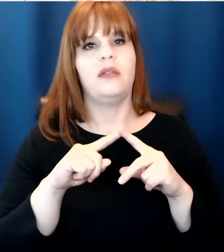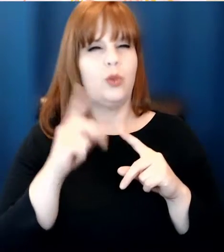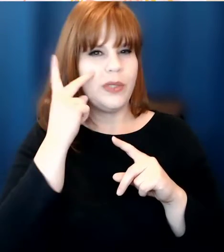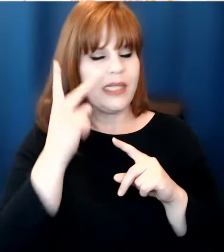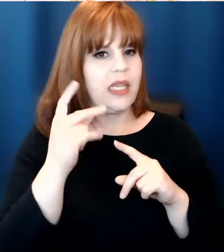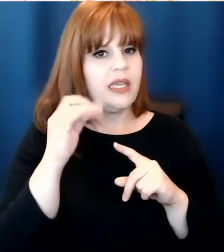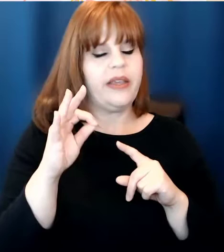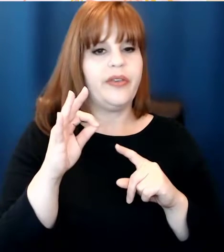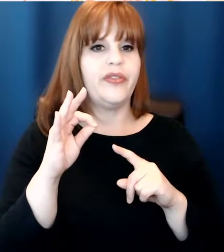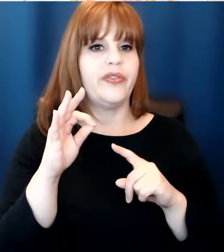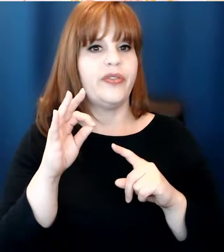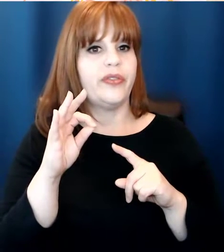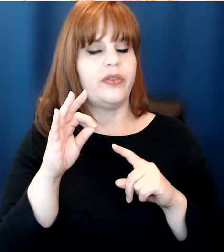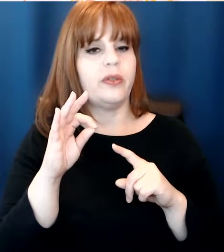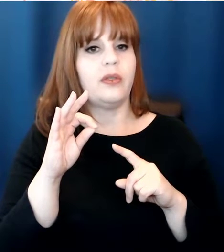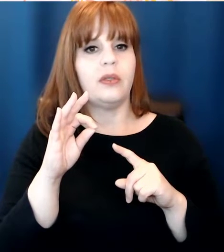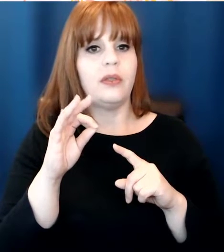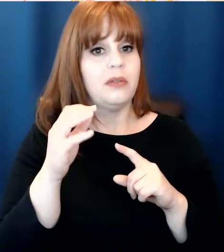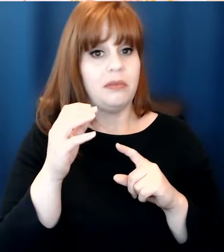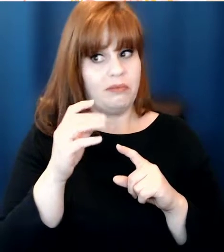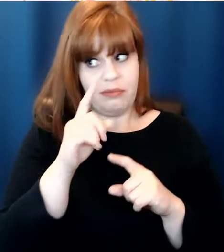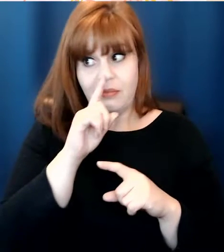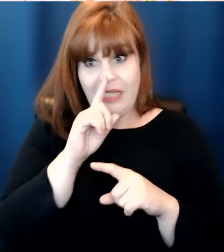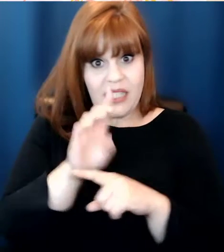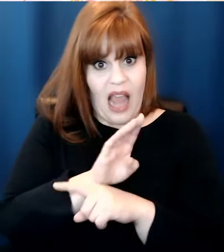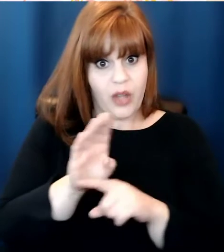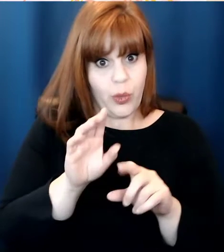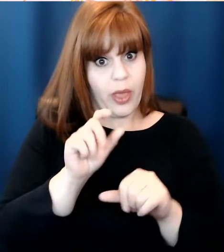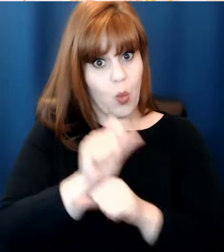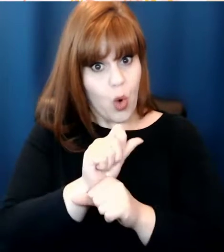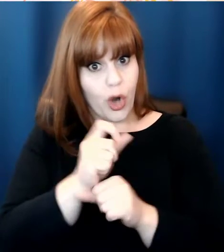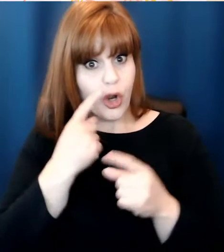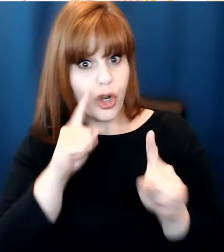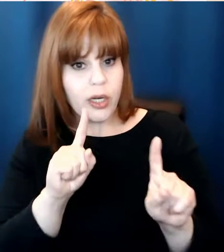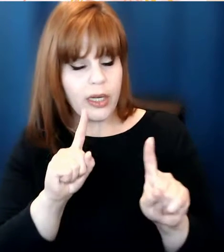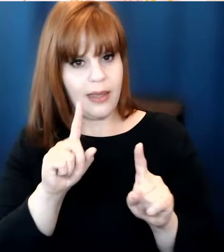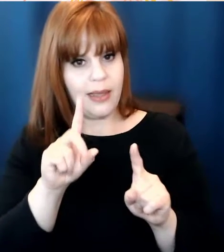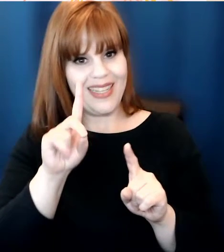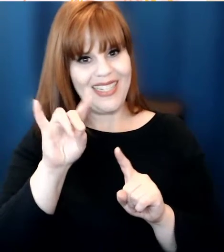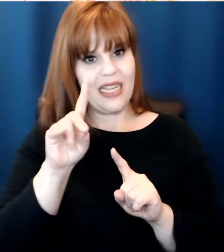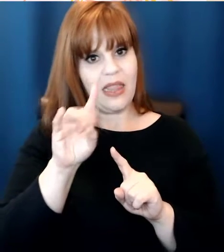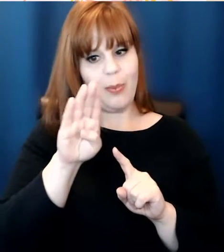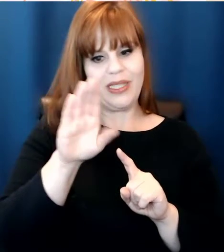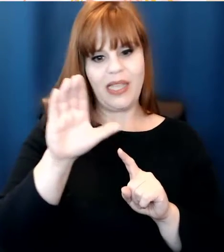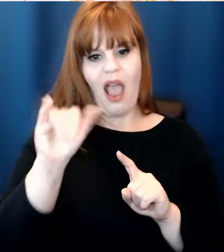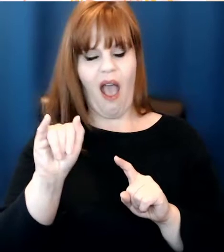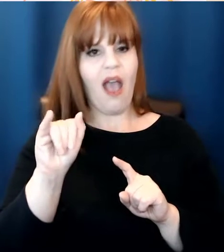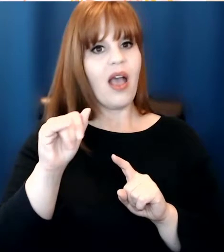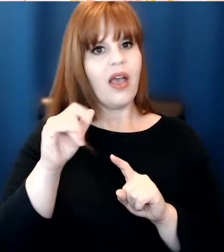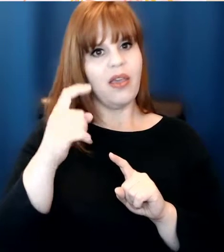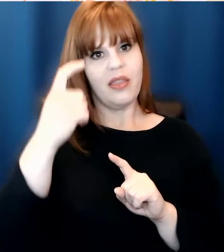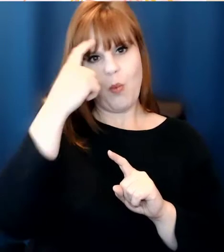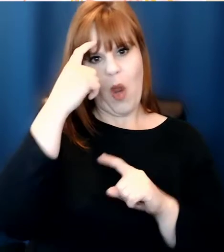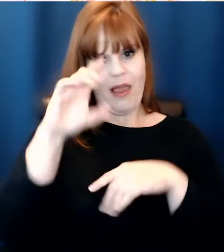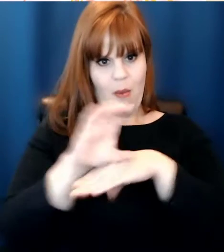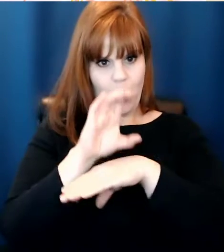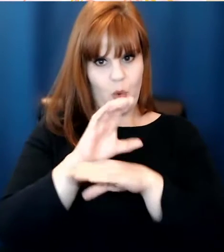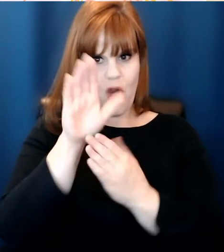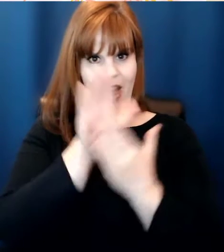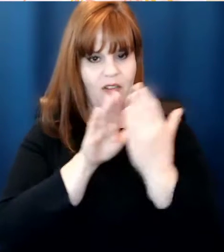to see if there was if it actually worked, right? Did the brain-computer interface actually pick up when you